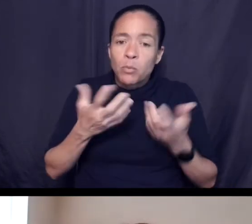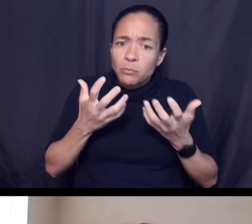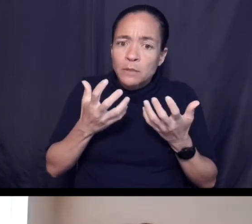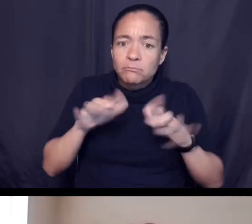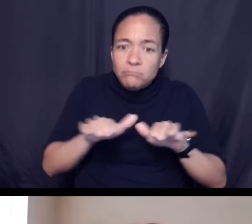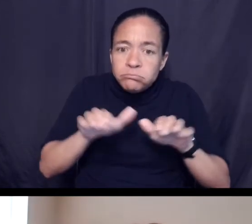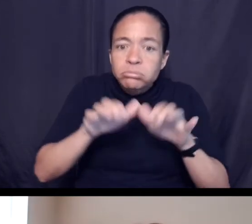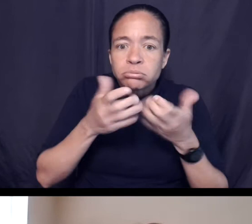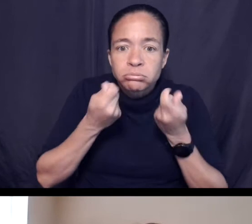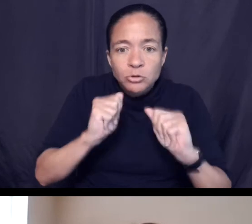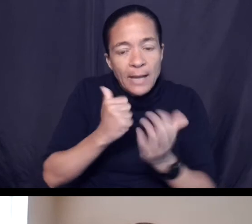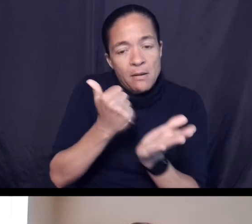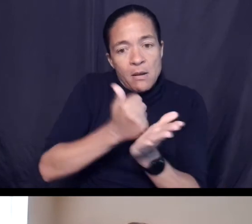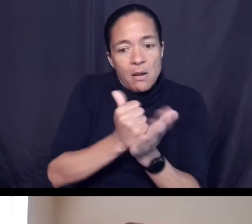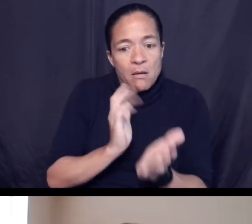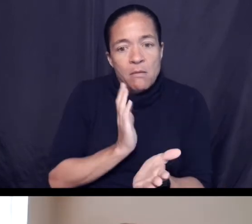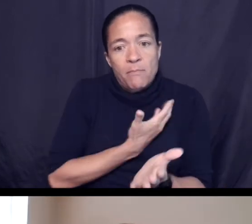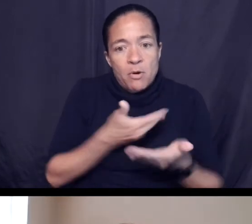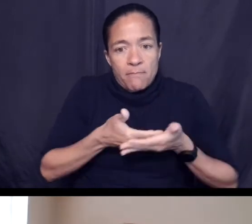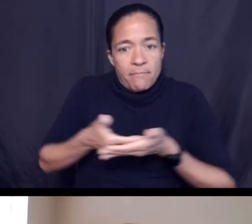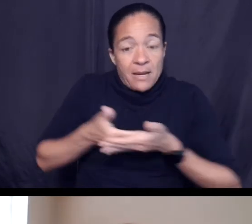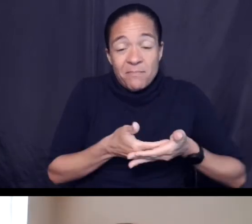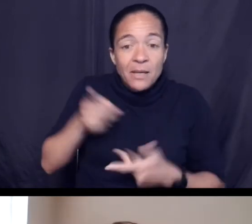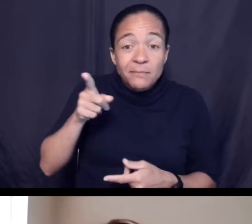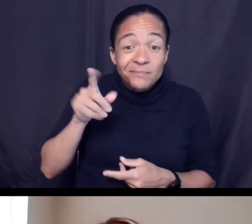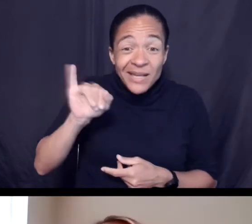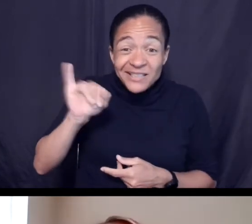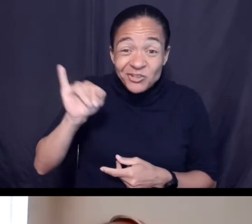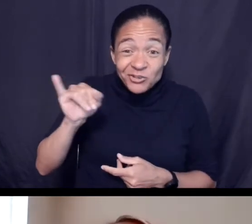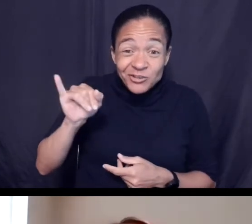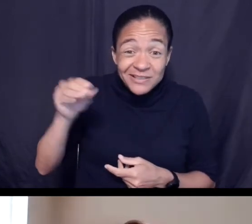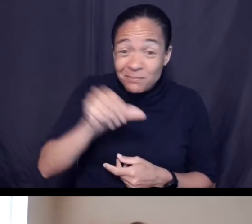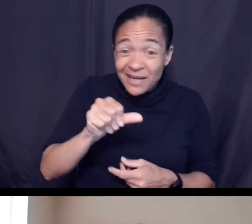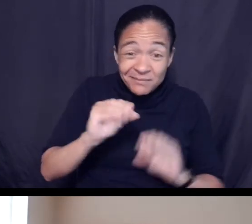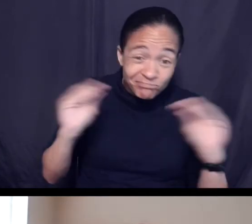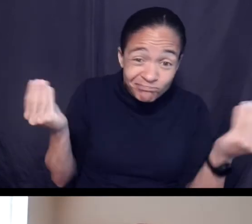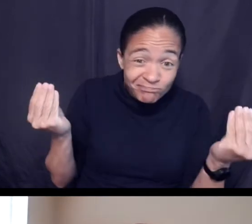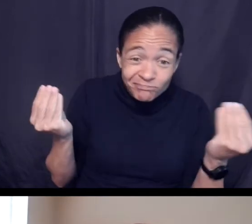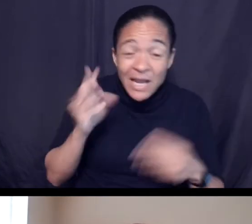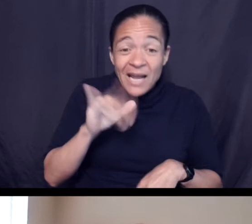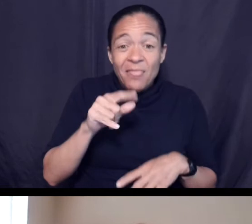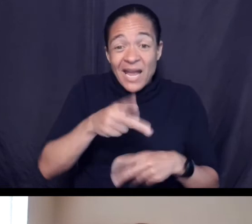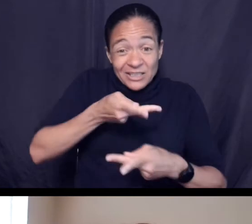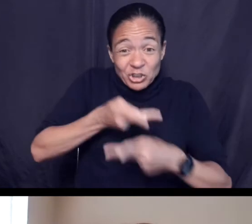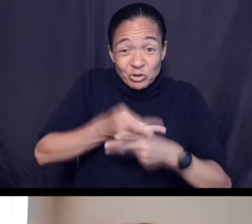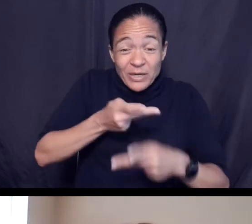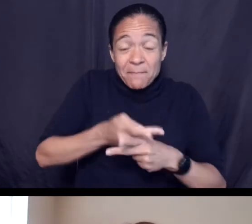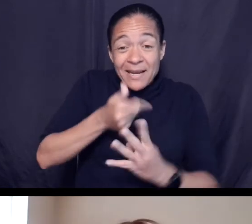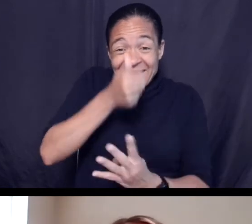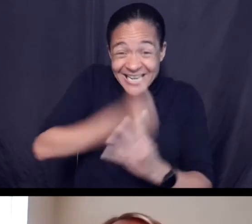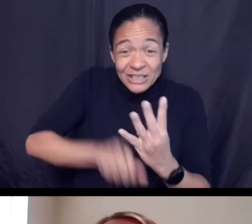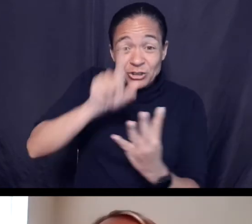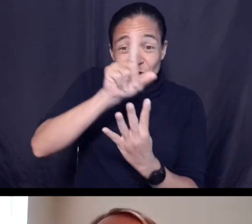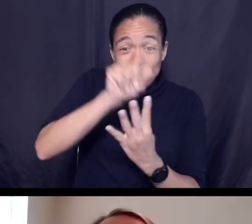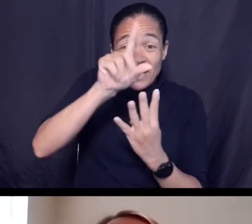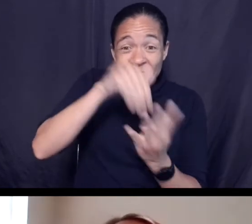try and help our baby. And insurance did cover the treatment, and the treatments were about $20,000 a piece.